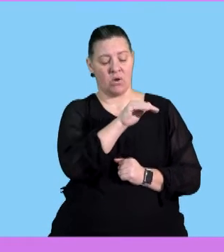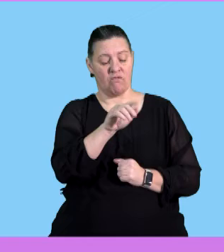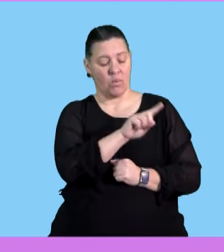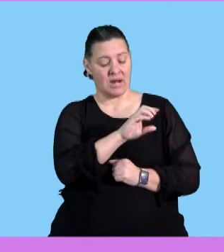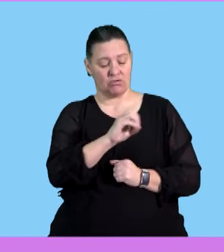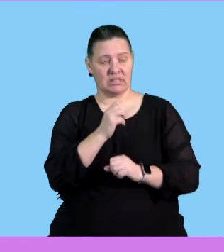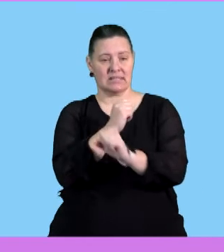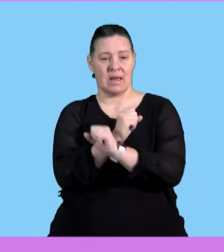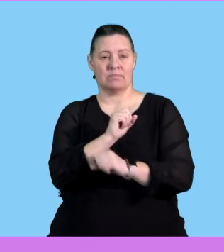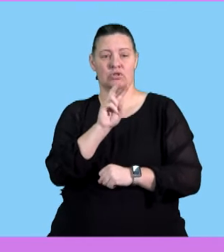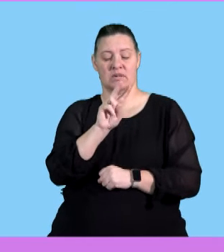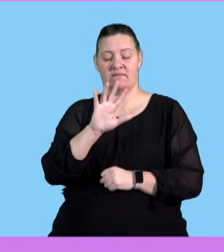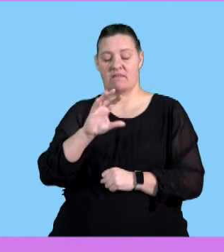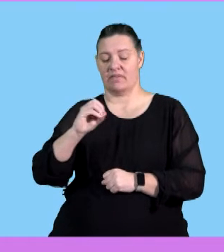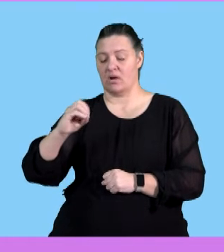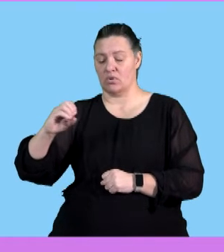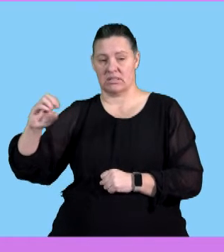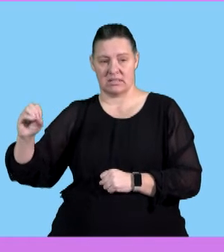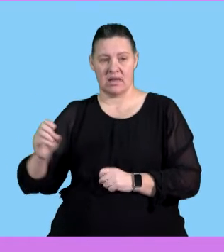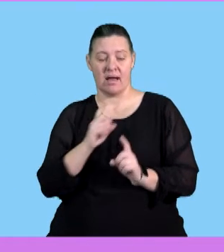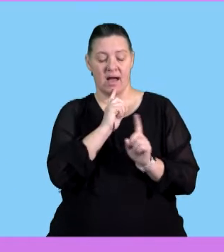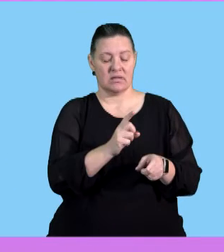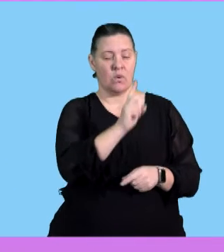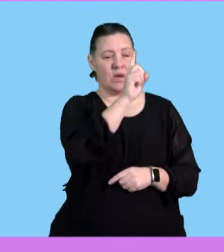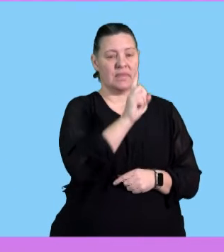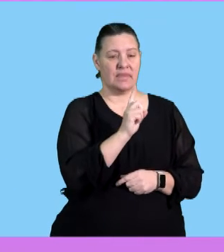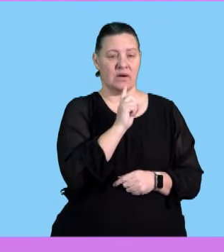25,000. So this will give us